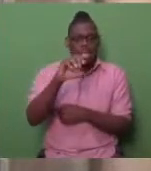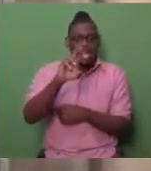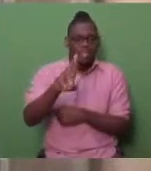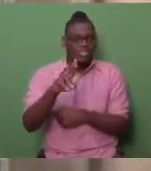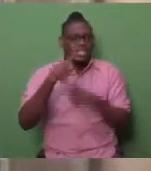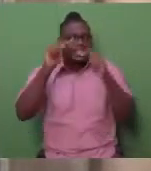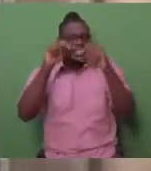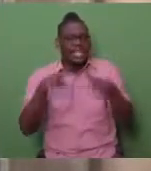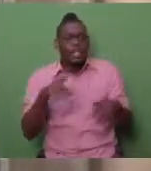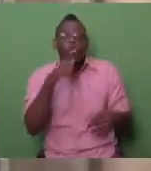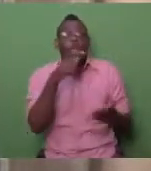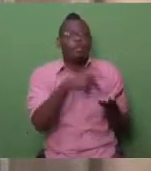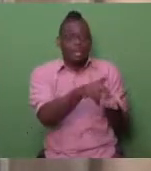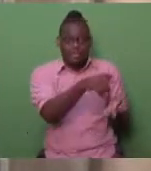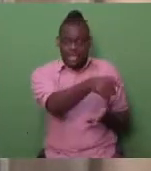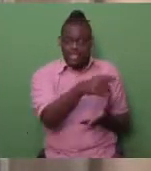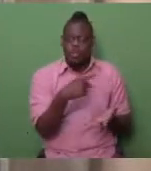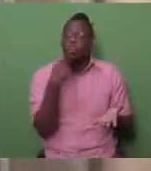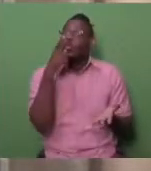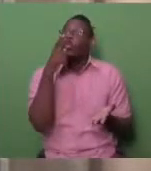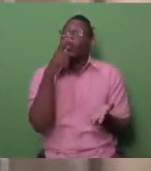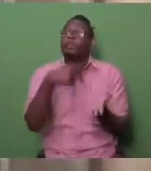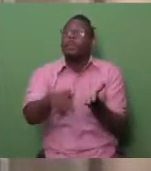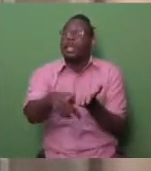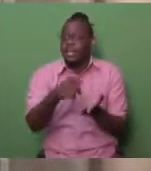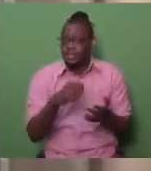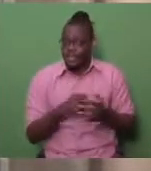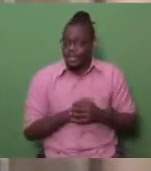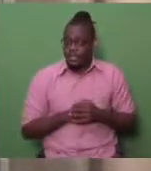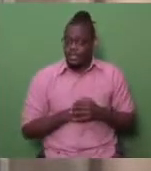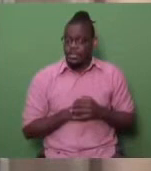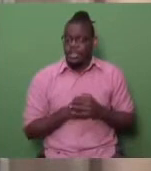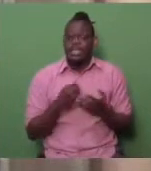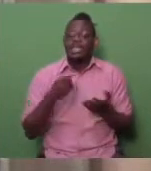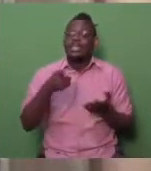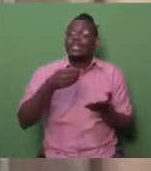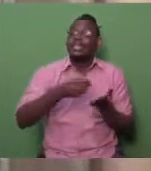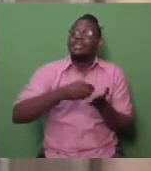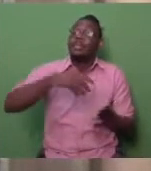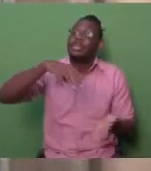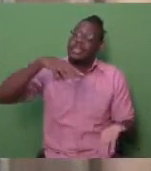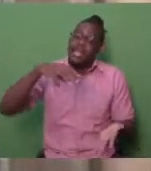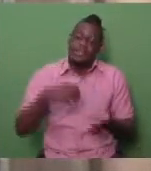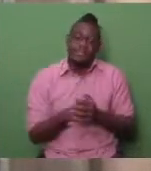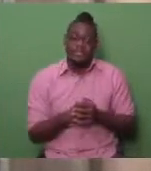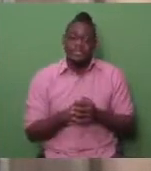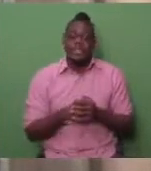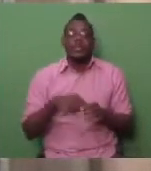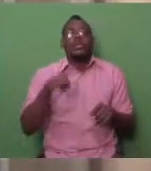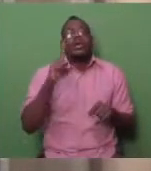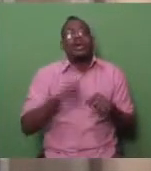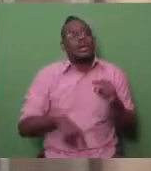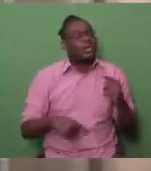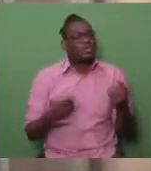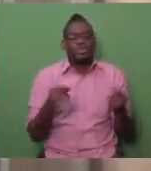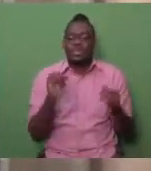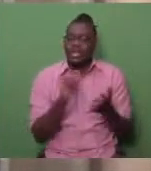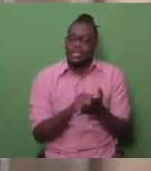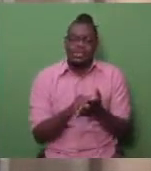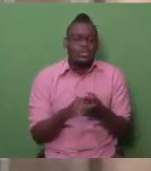Felix, that terms of employment cannot be arbitrarily changed by an employer. No one in government has answered this